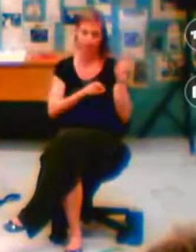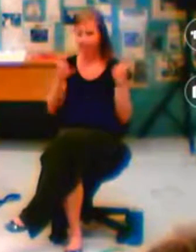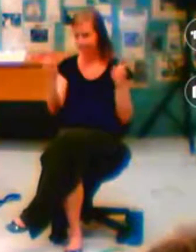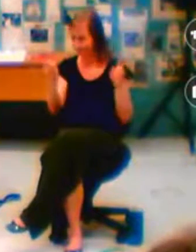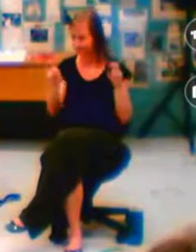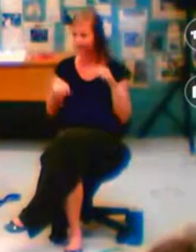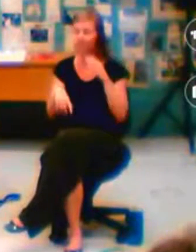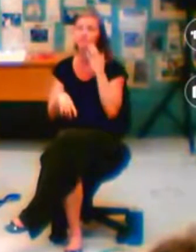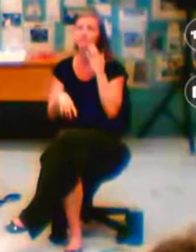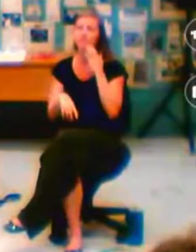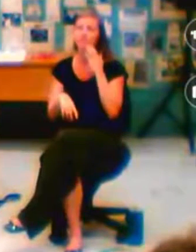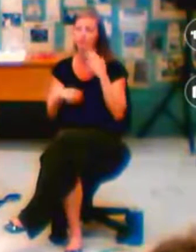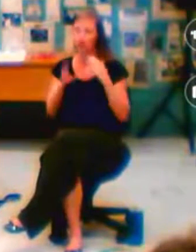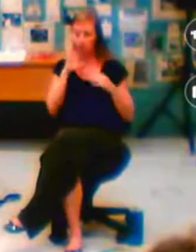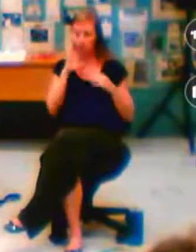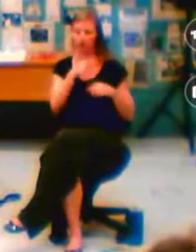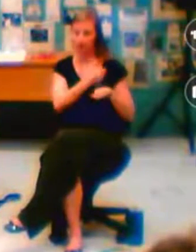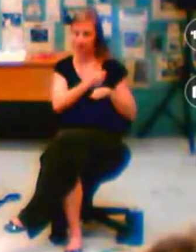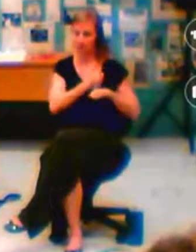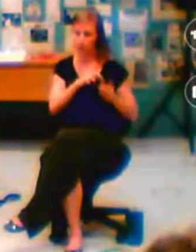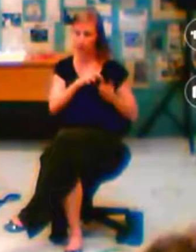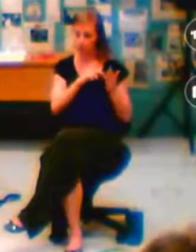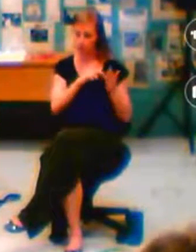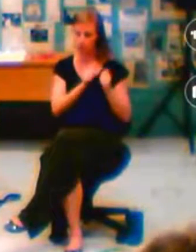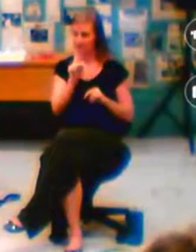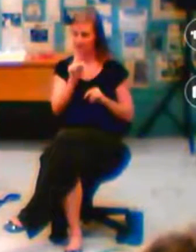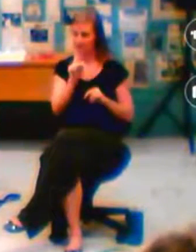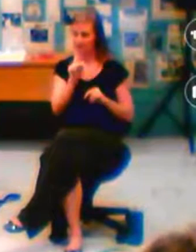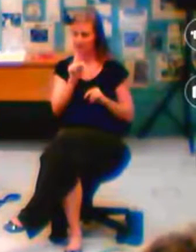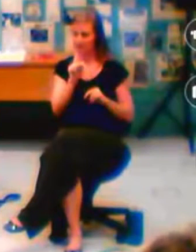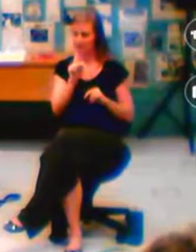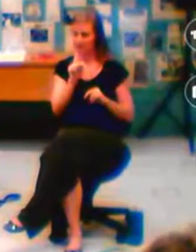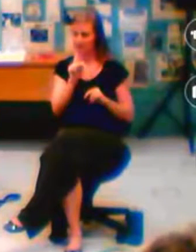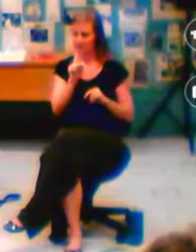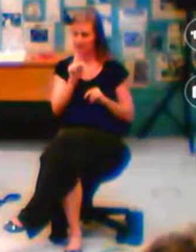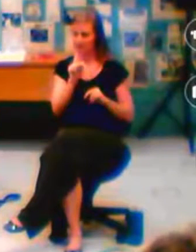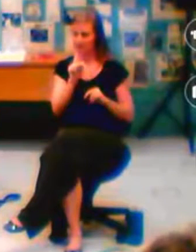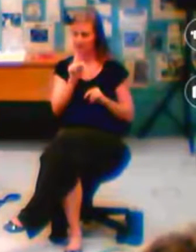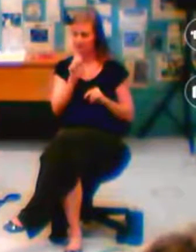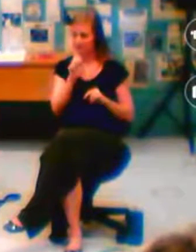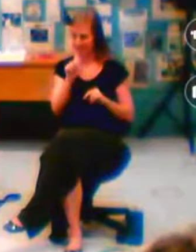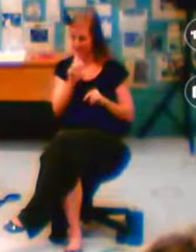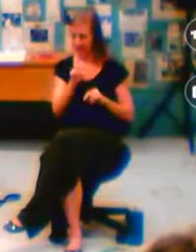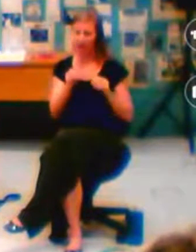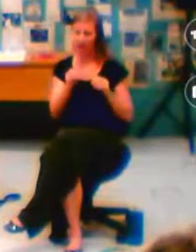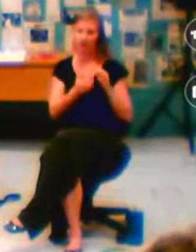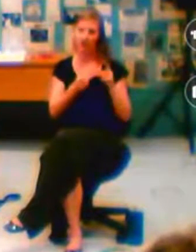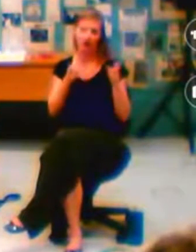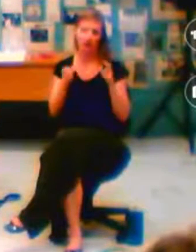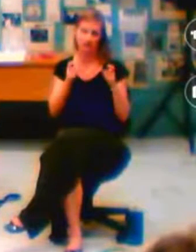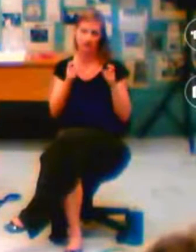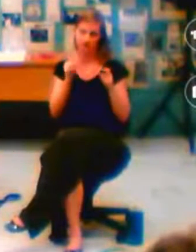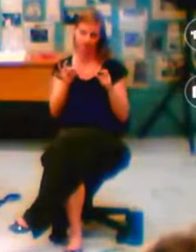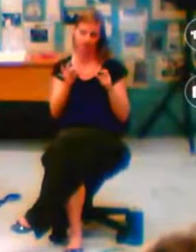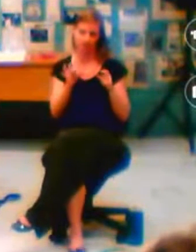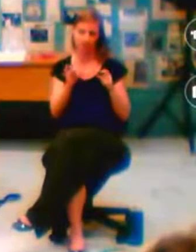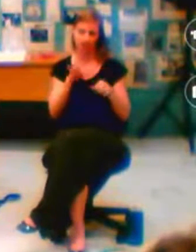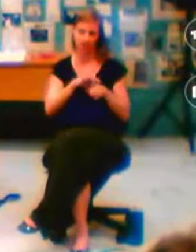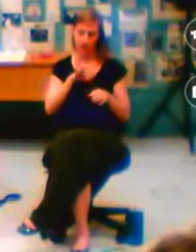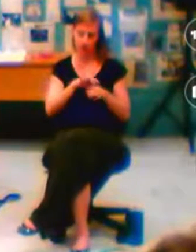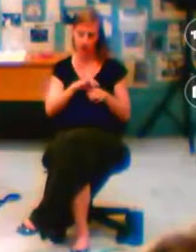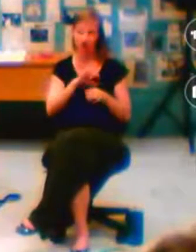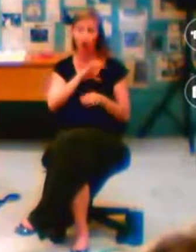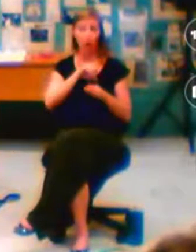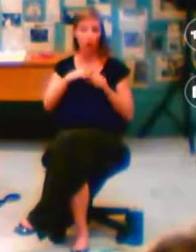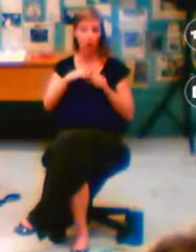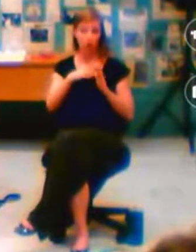That's a good question. Senator. Thank you. So I want to address the elections. So it does say elections shall be nonpartisan. It does say that the interim